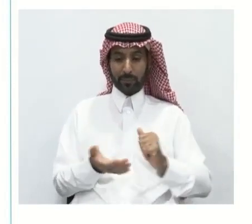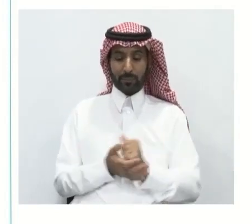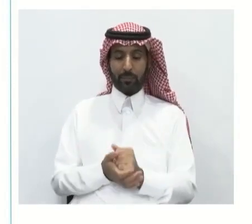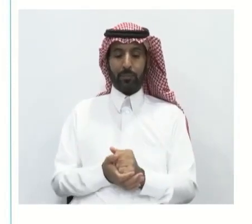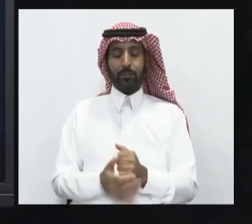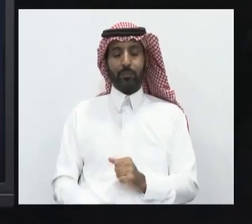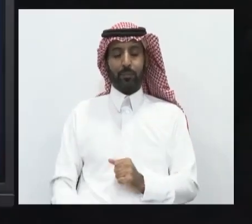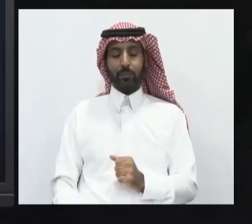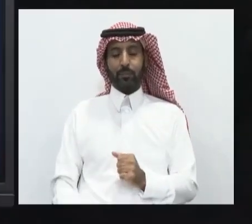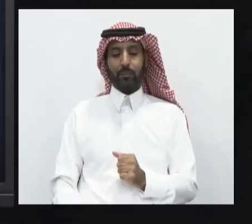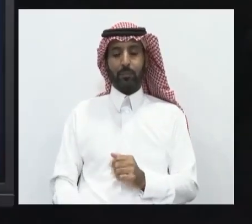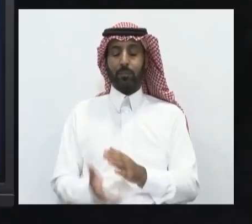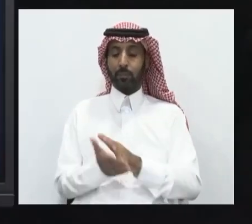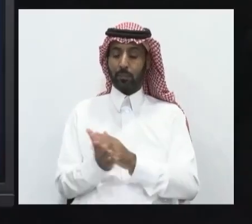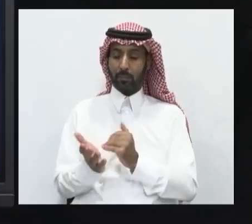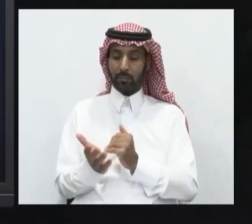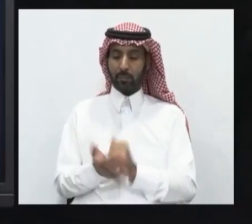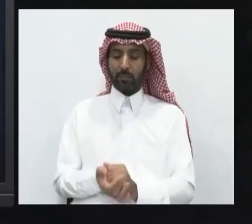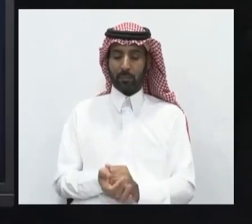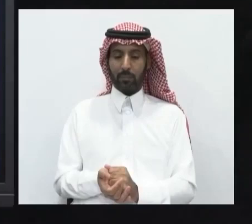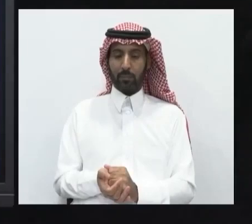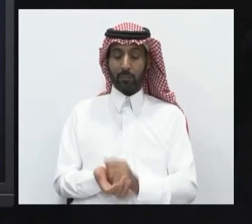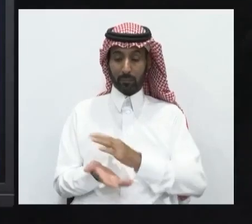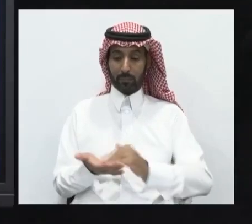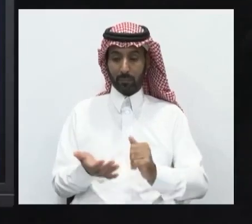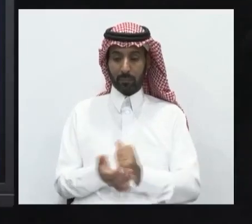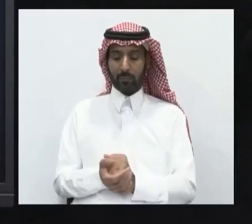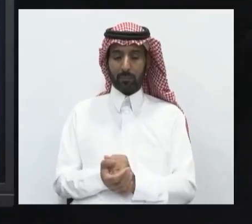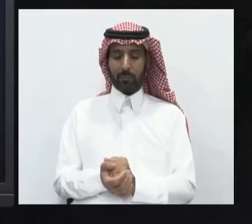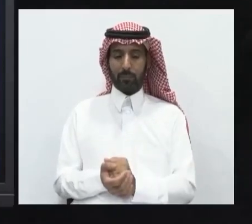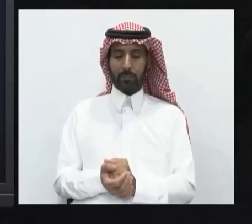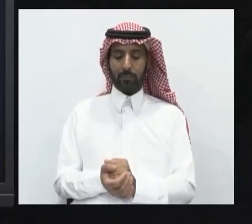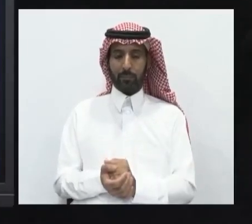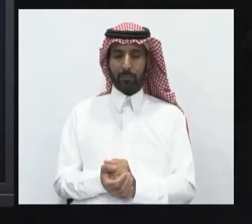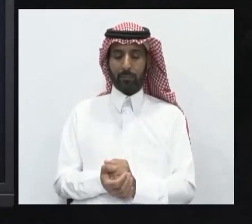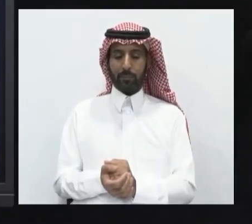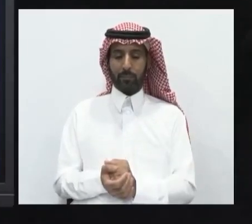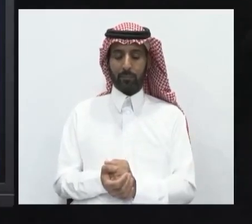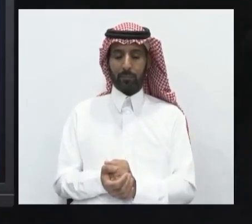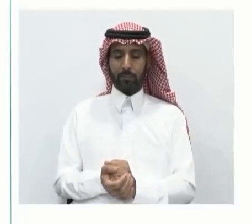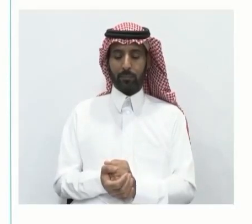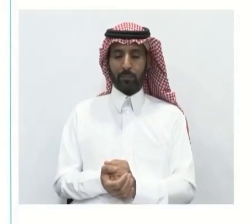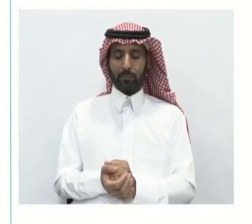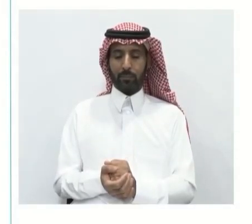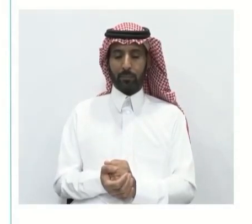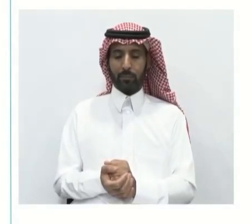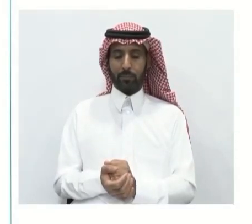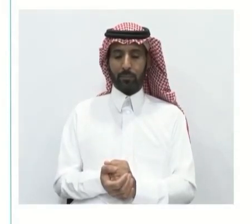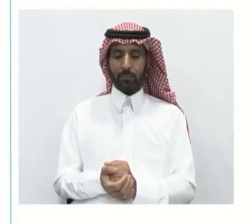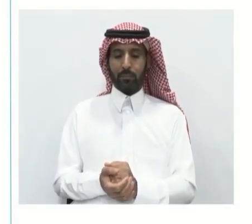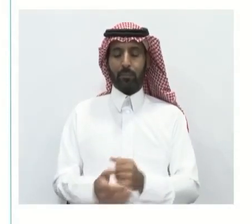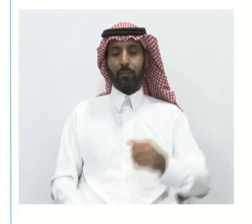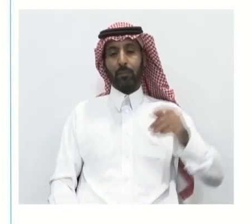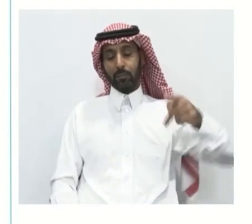Touch quickly with the flat part of the hand. Yes, the word